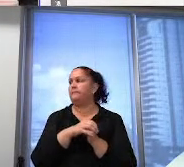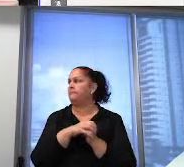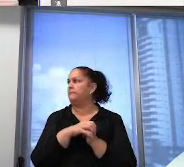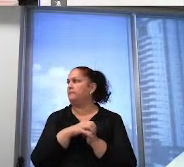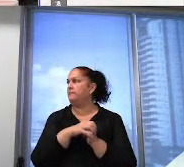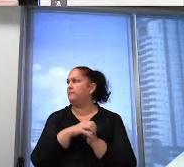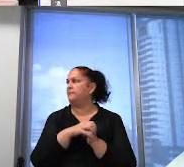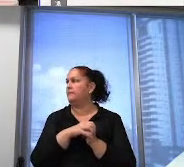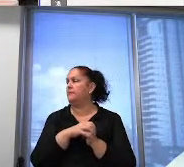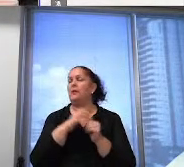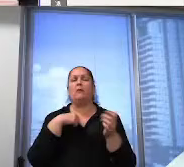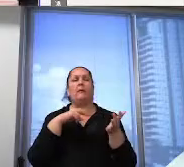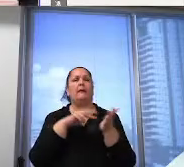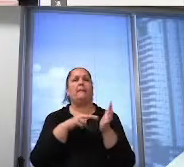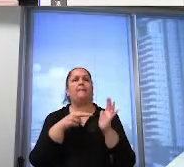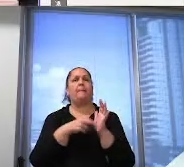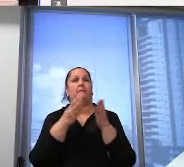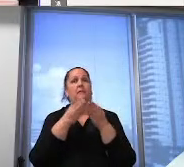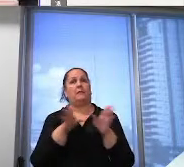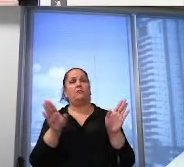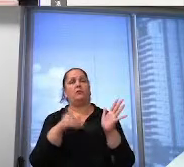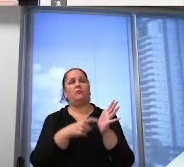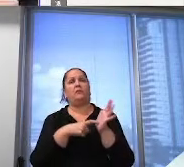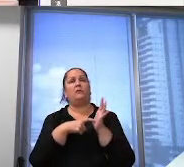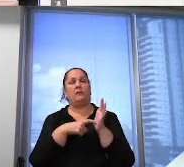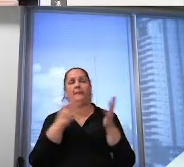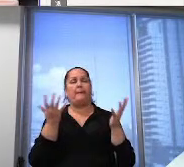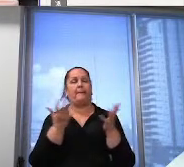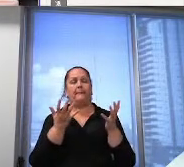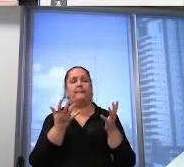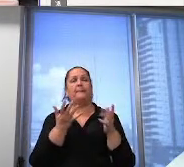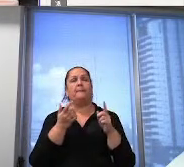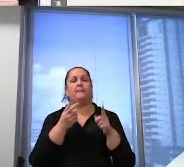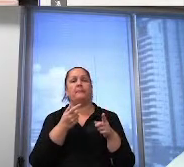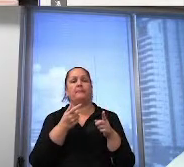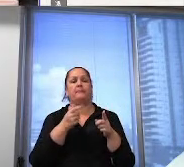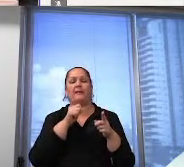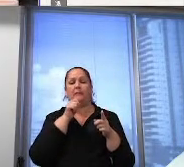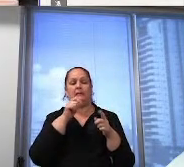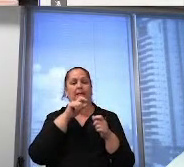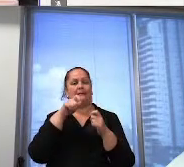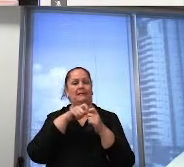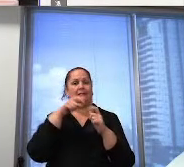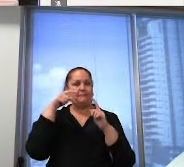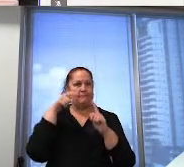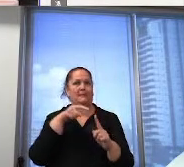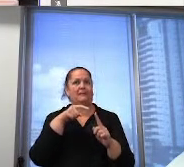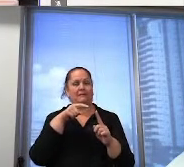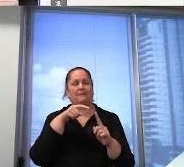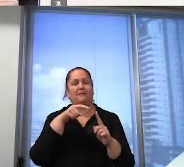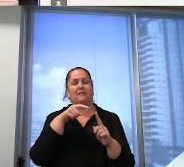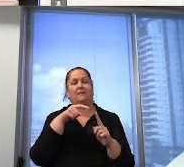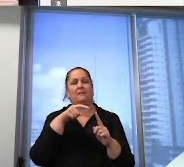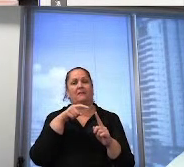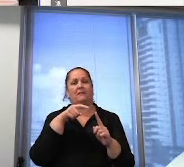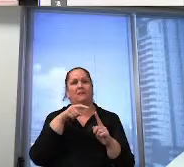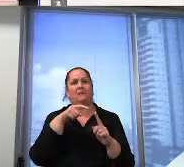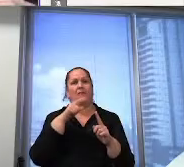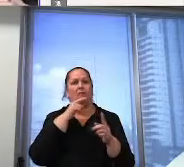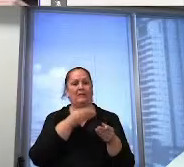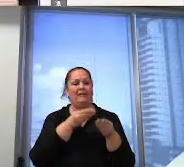requirement? What I meant by the broad requirement was that it was not specific in